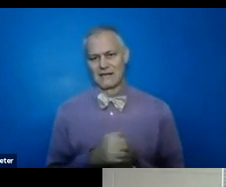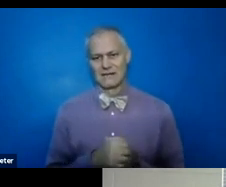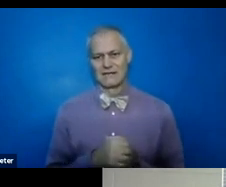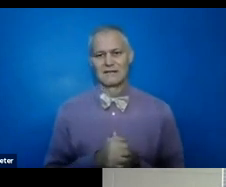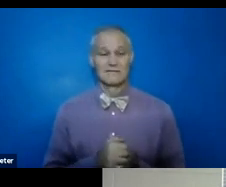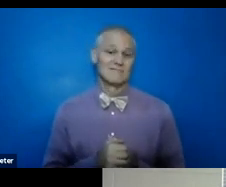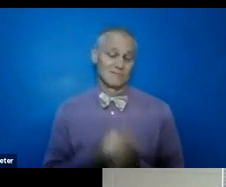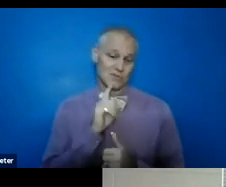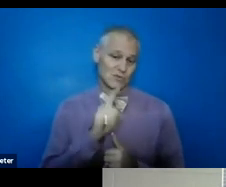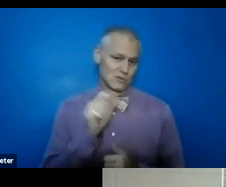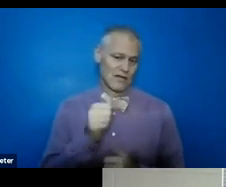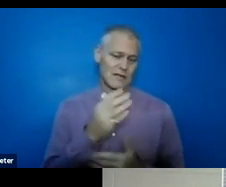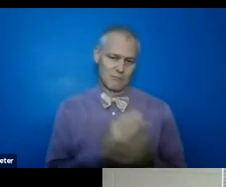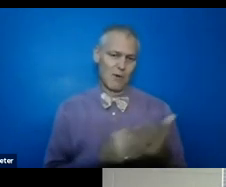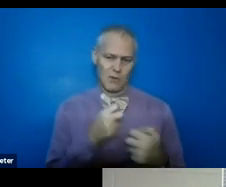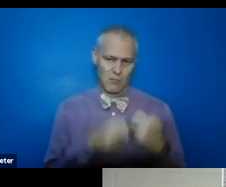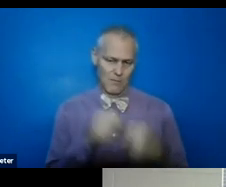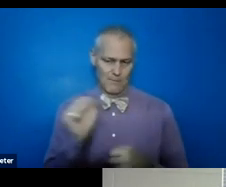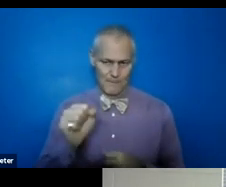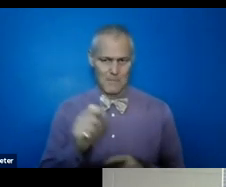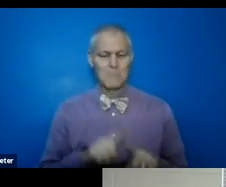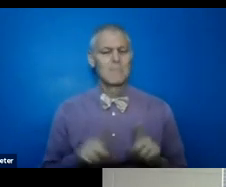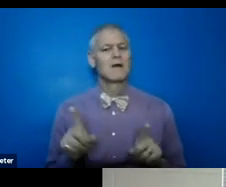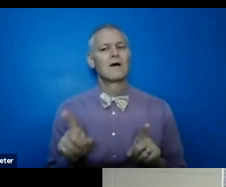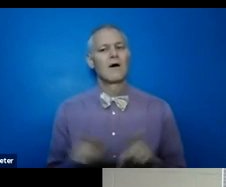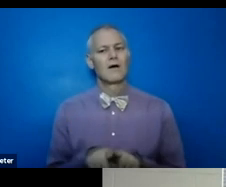sure, I think that's part of the problem, but also,